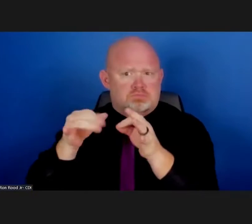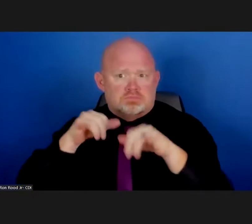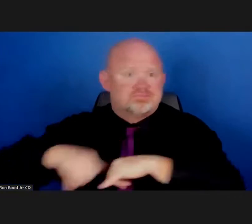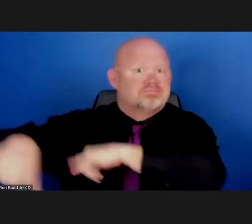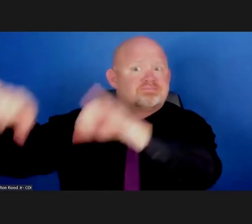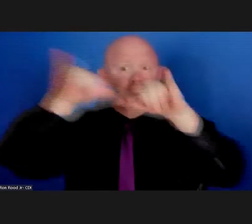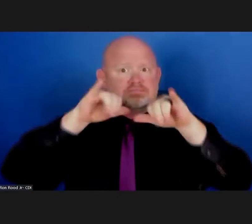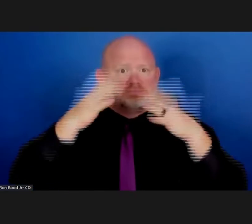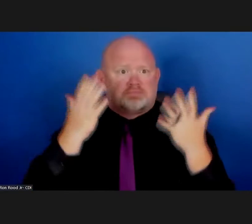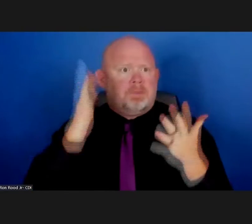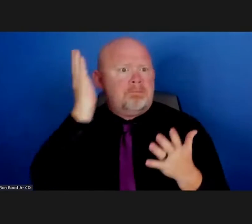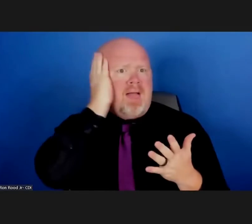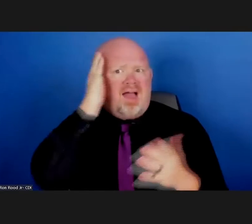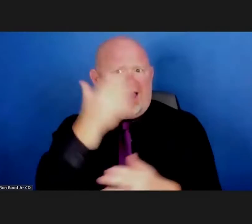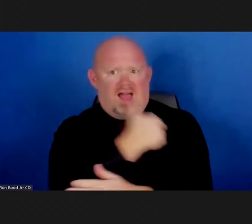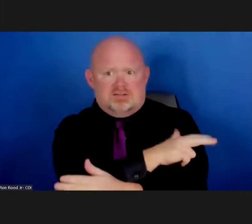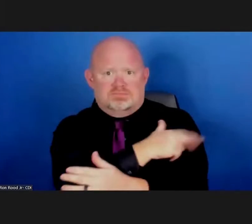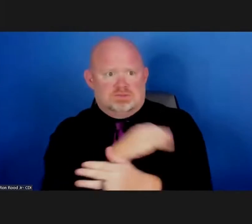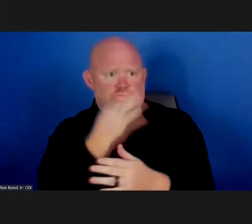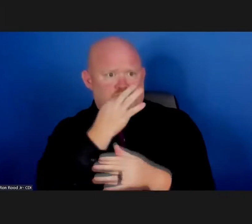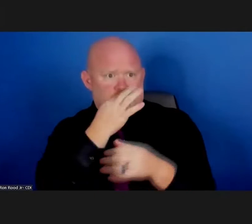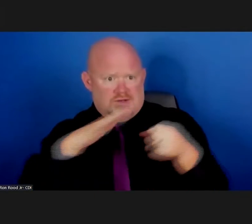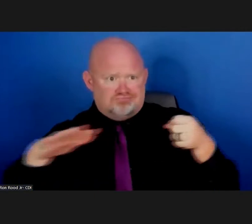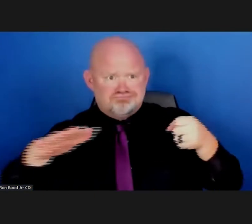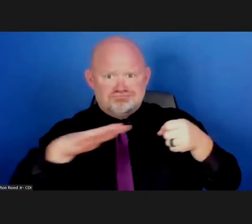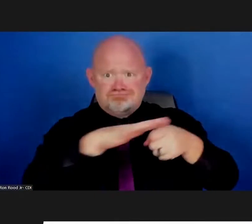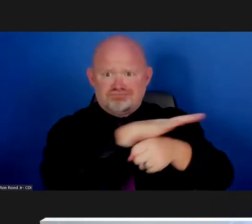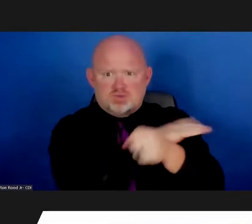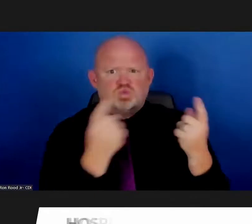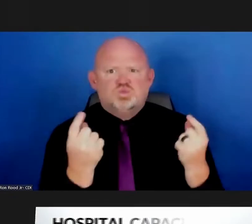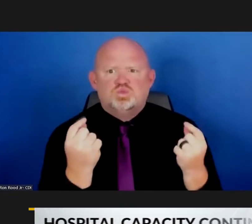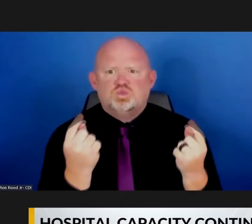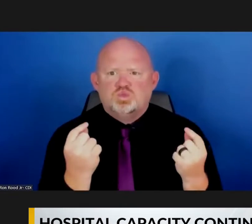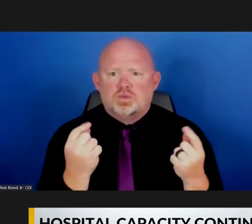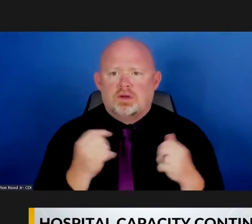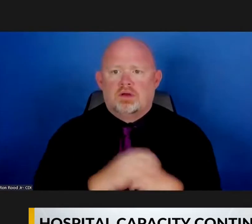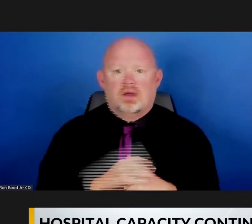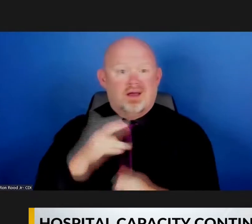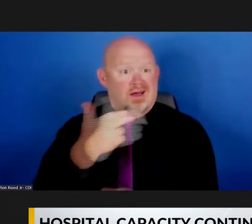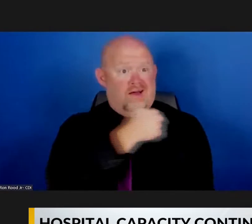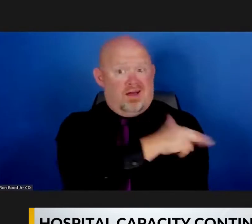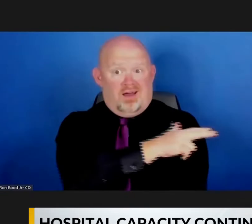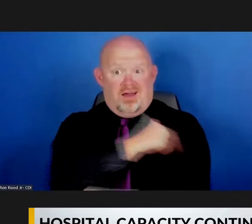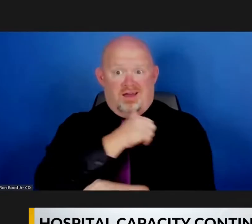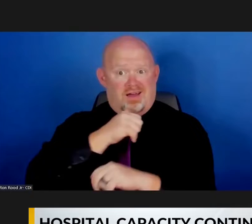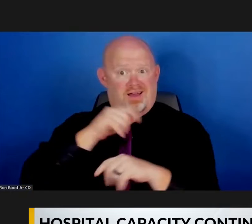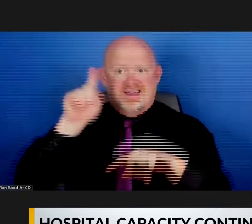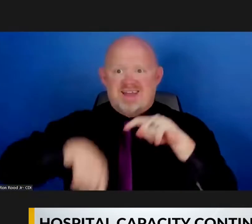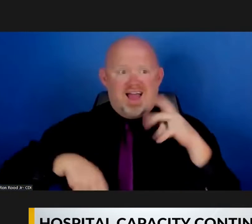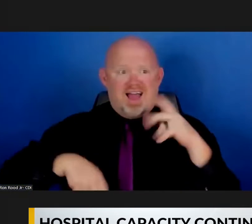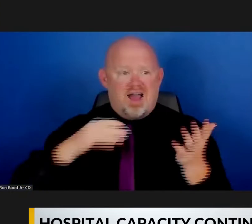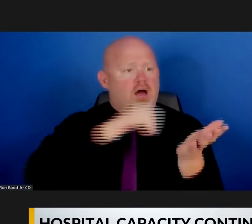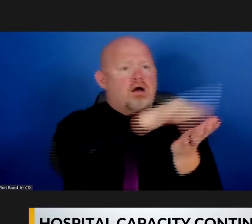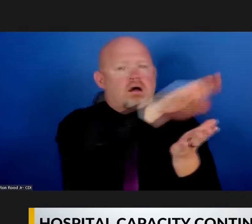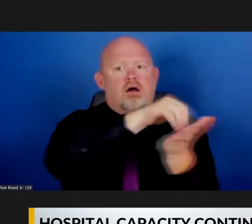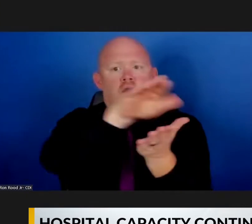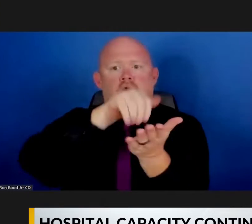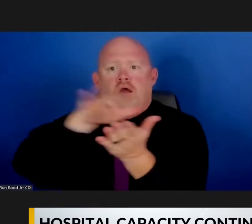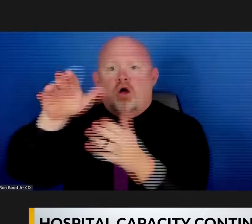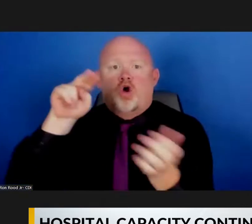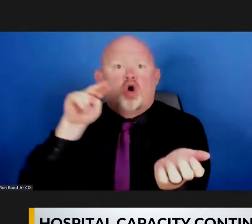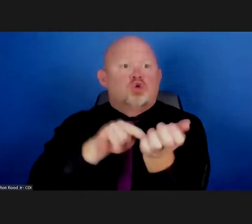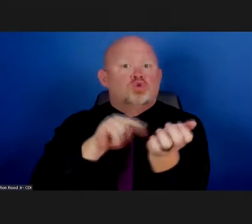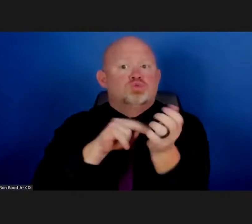By law, hospitals cannot release nursing home patients unless they have a nursing home bed to go to. Unfortunately, our